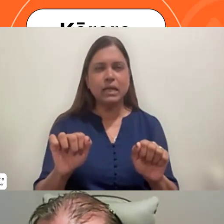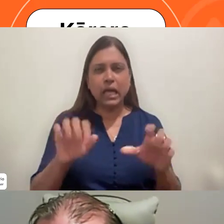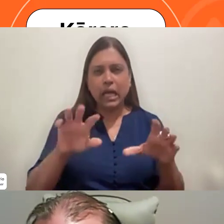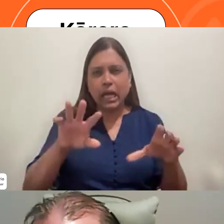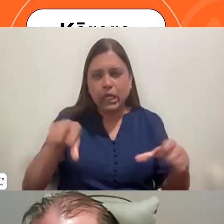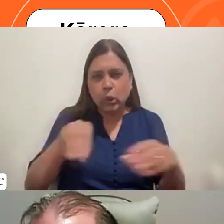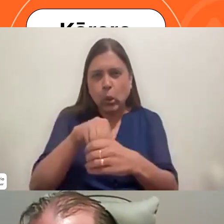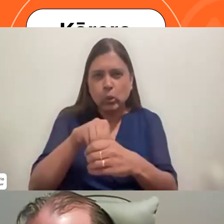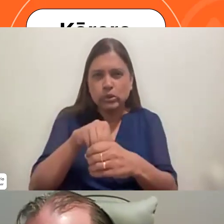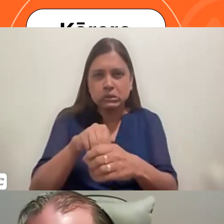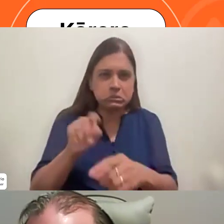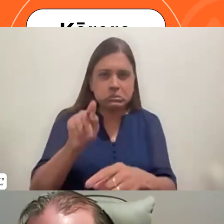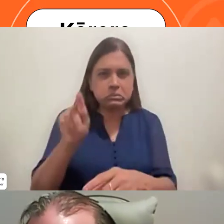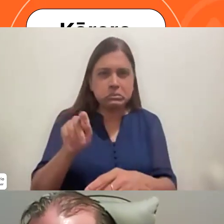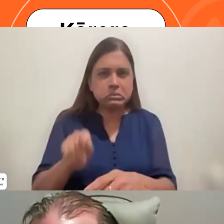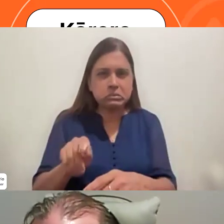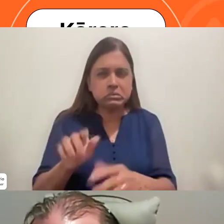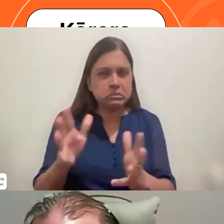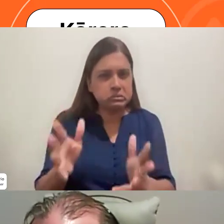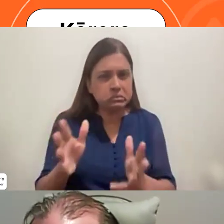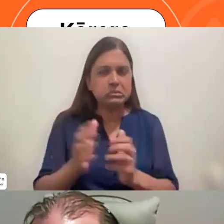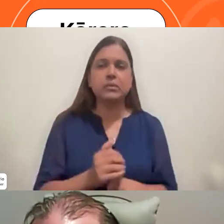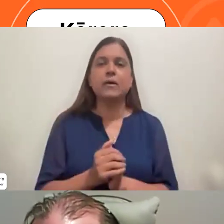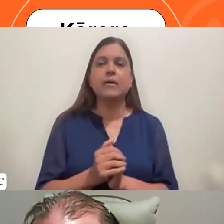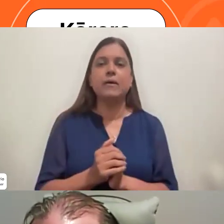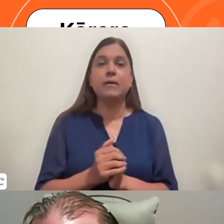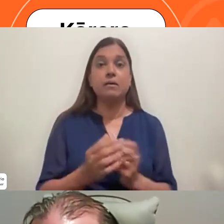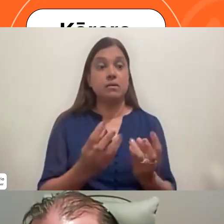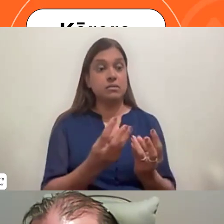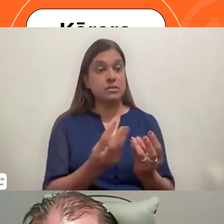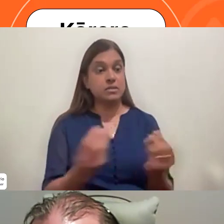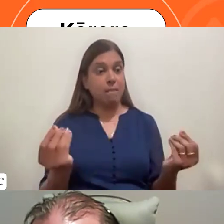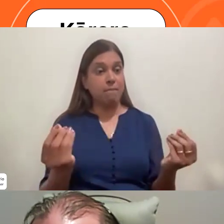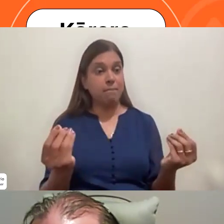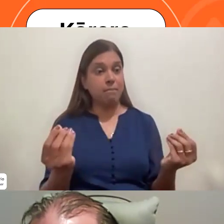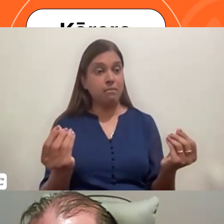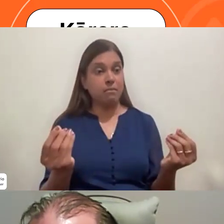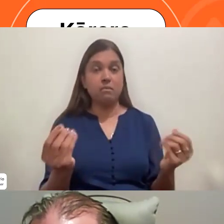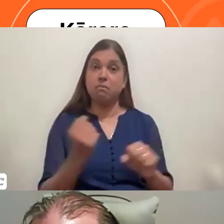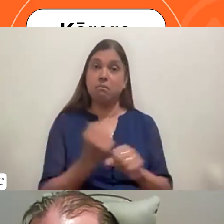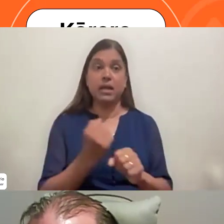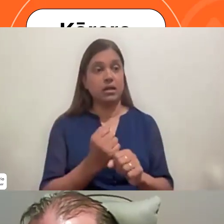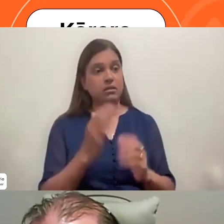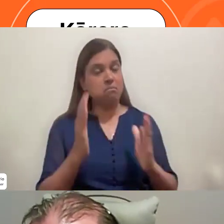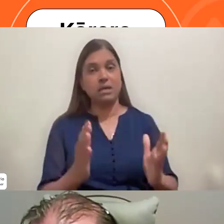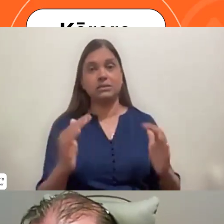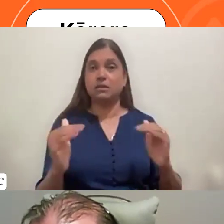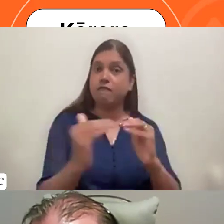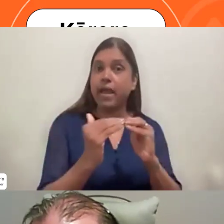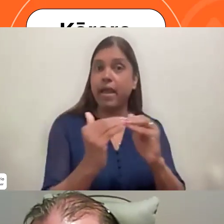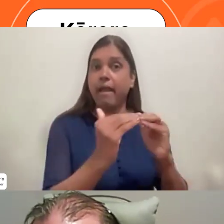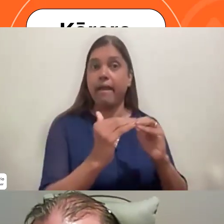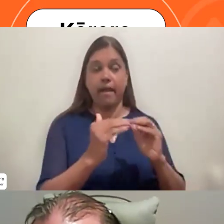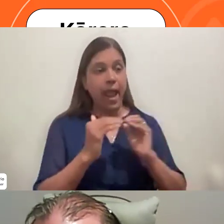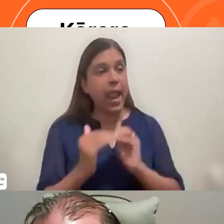about making information accessible to everybody, allowing everybody to have fair and equitable access to every